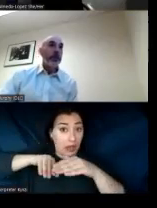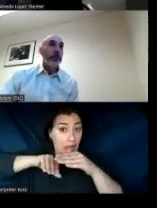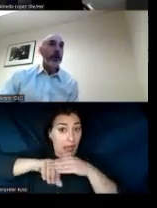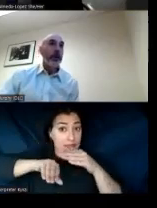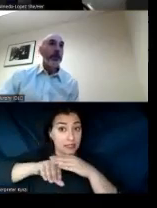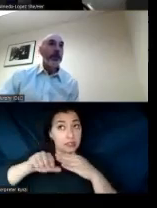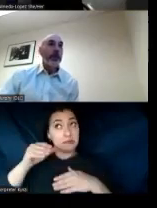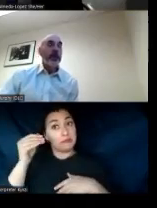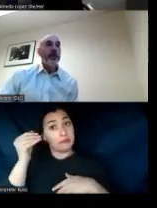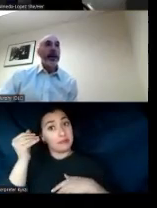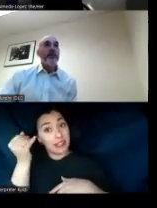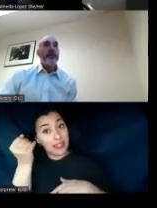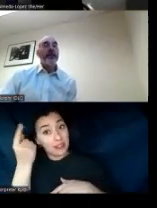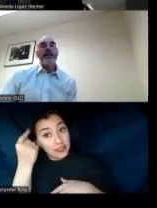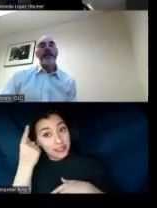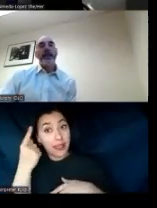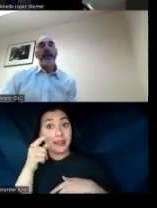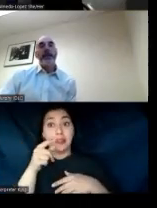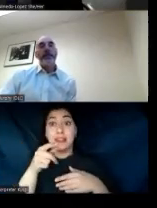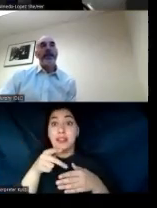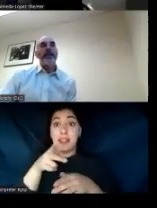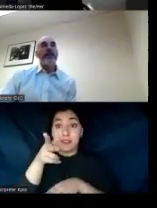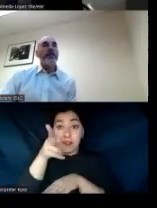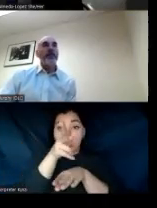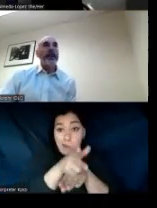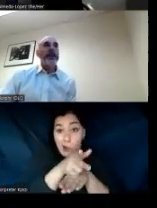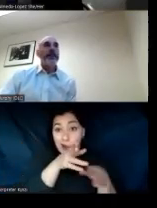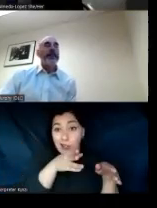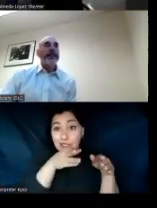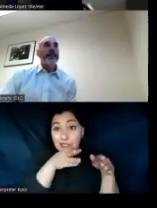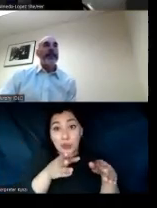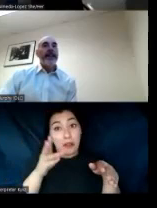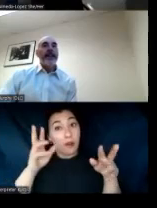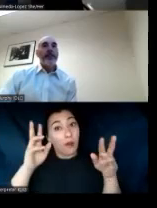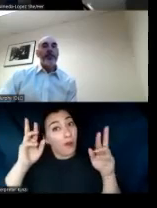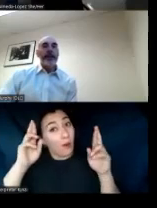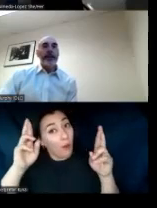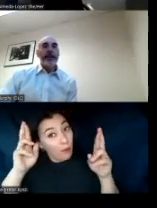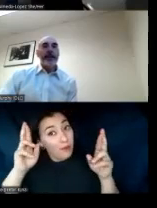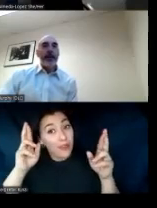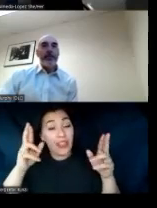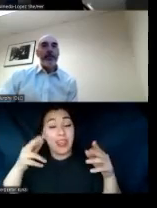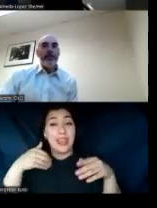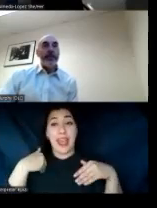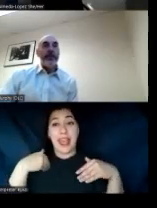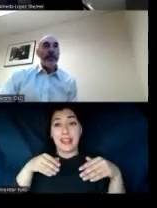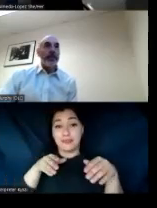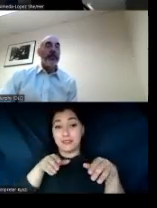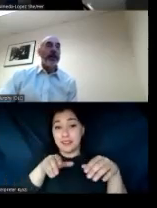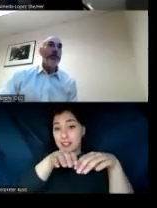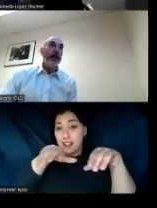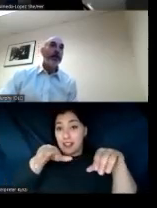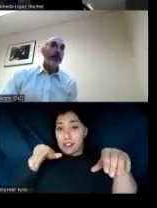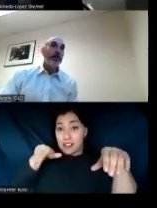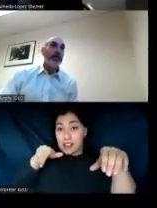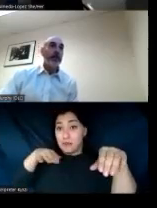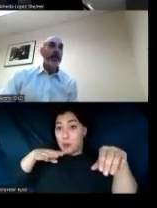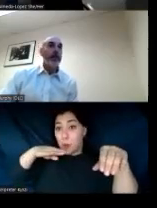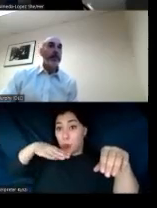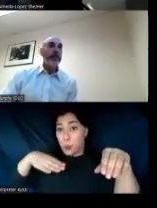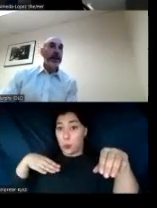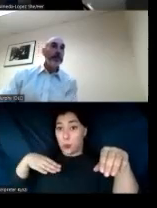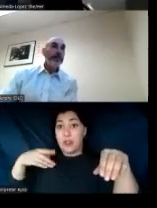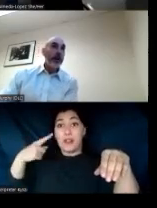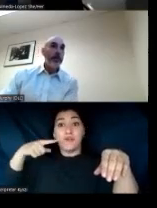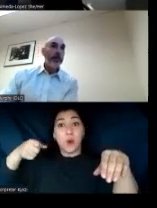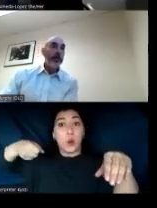hopefully there's a curb cut, right? Because if there's not, it would be difficult, if not impossible, for